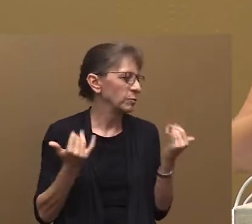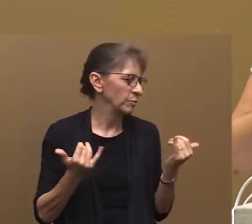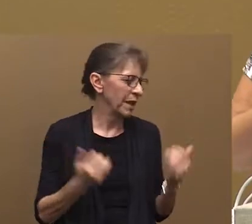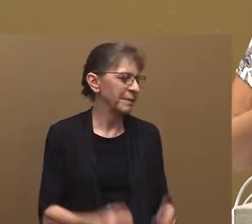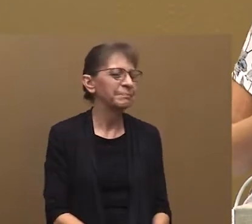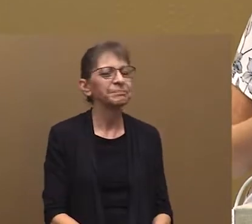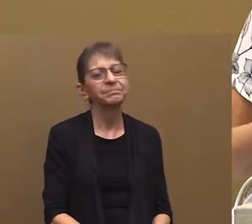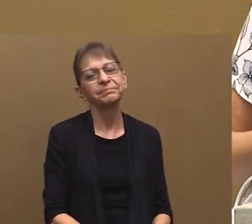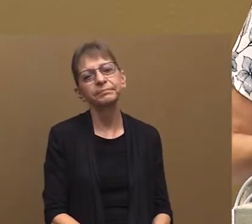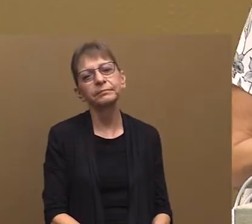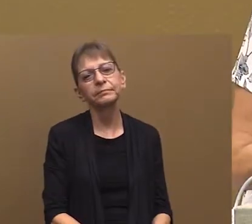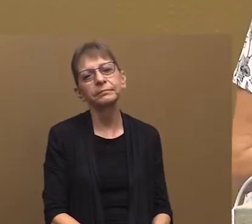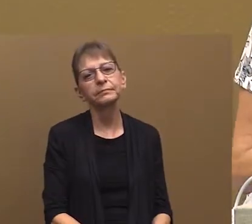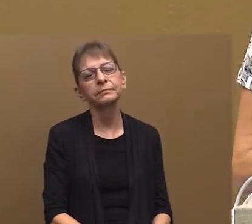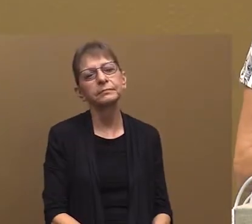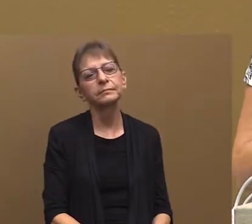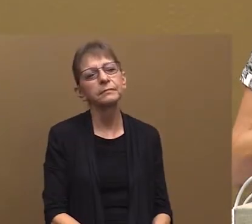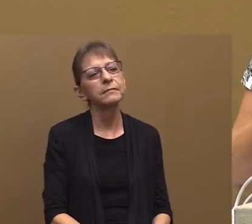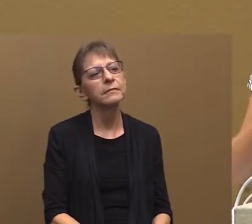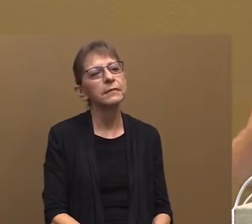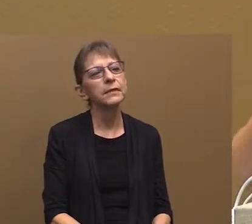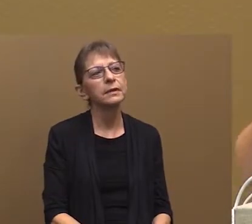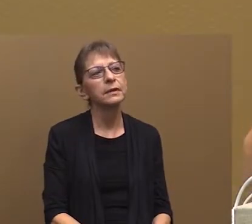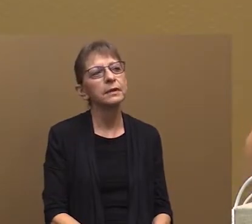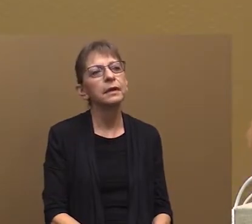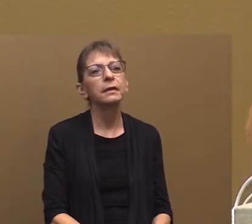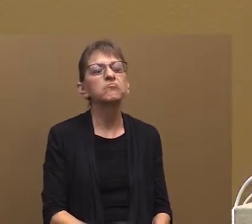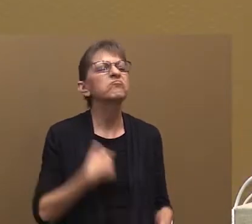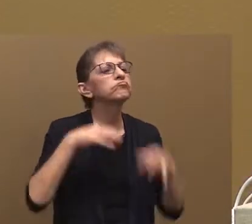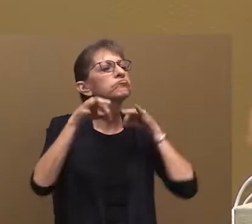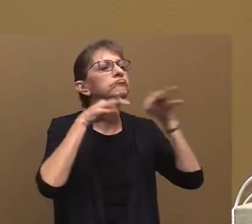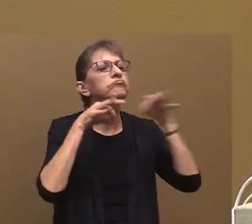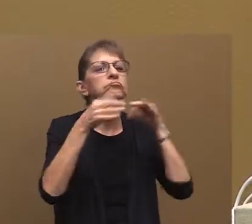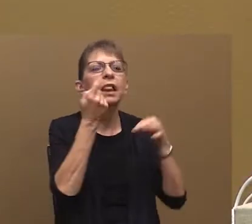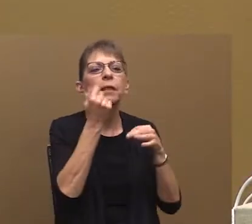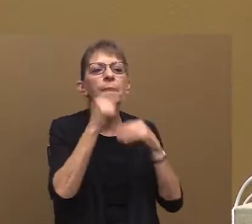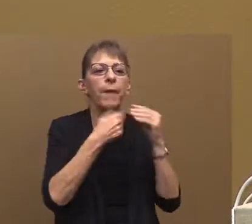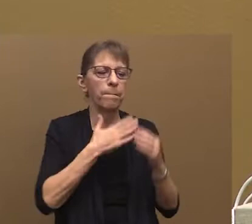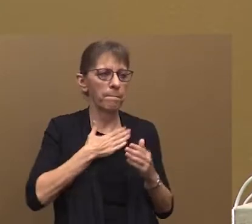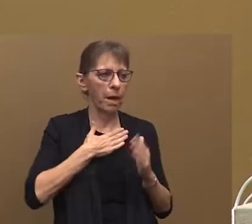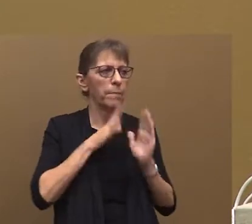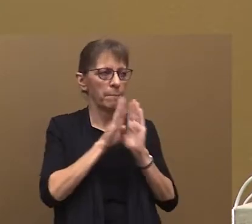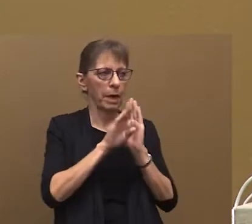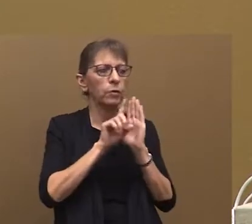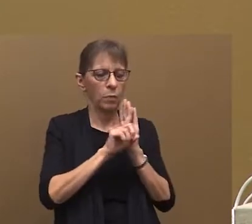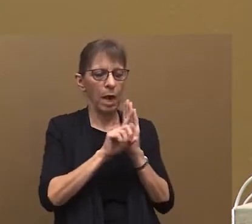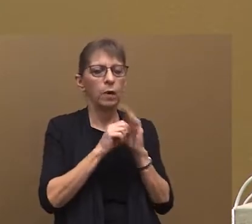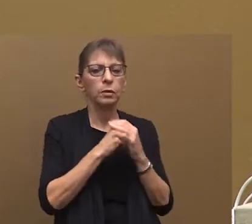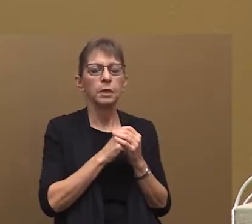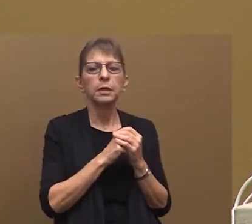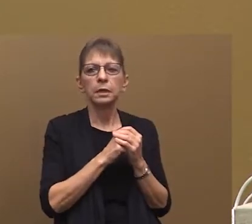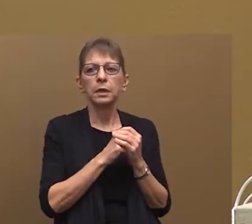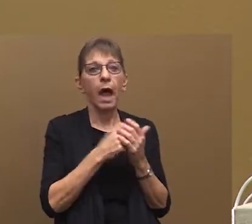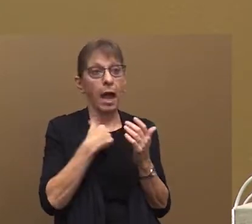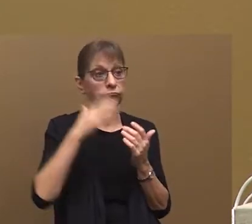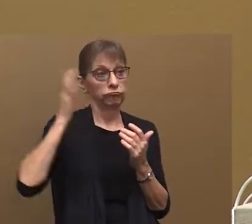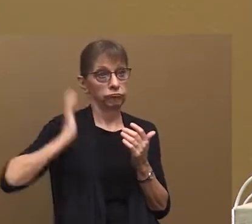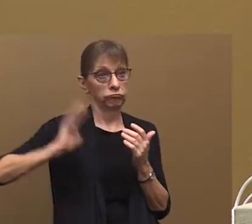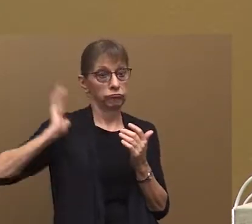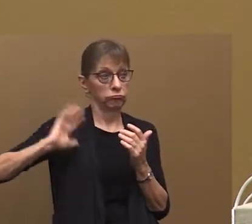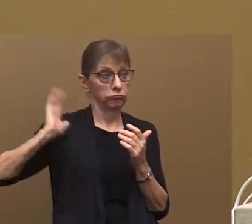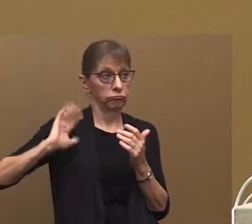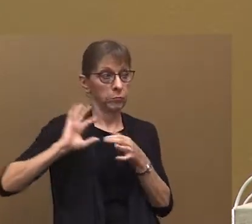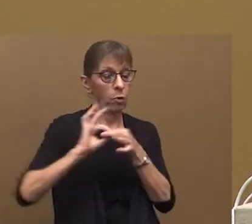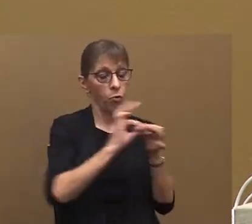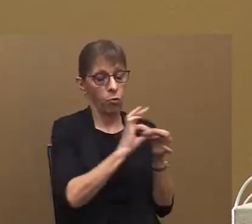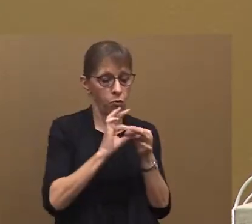here today. And I'll tell you a little bit about my background. I was